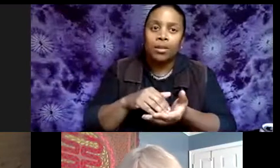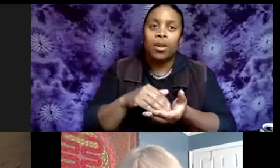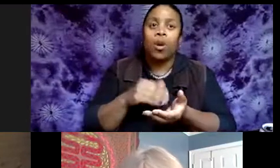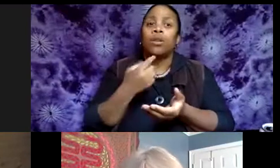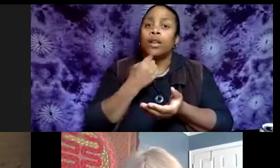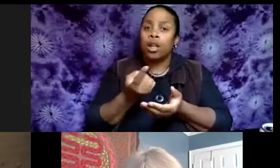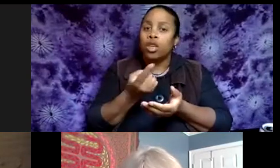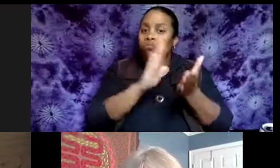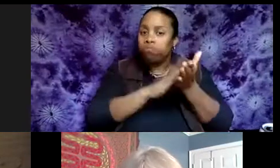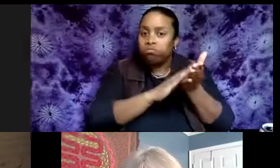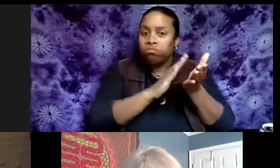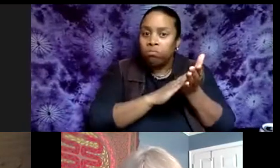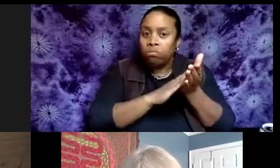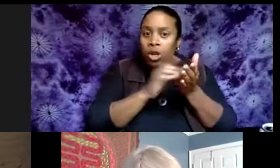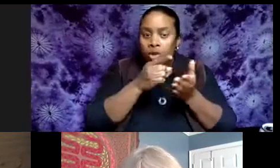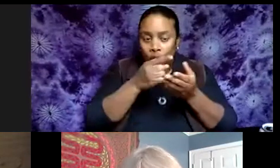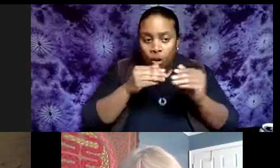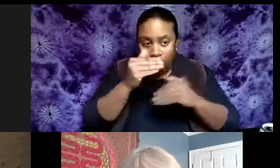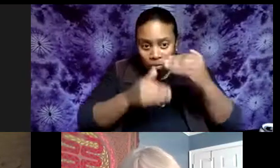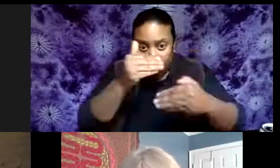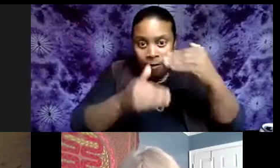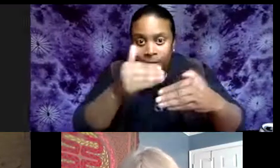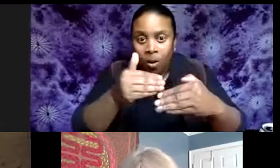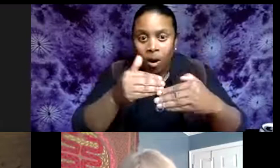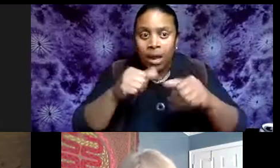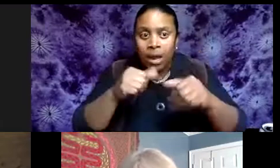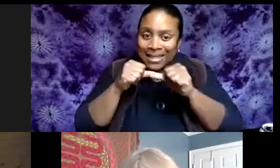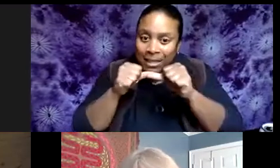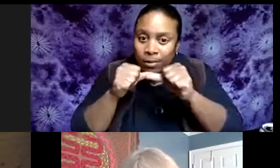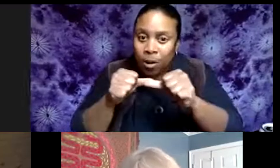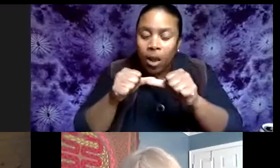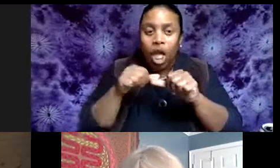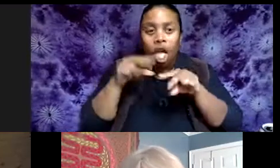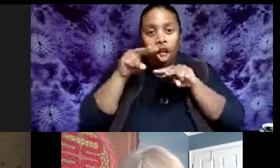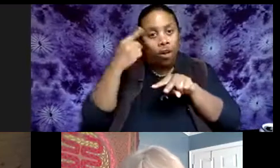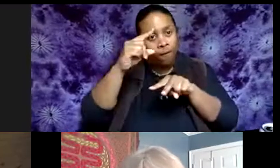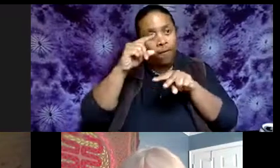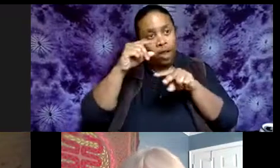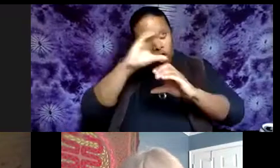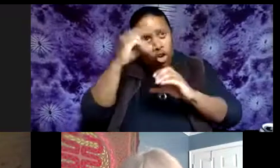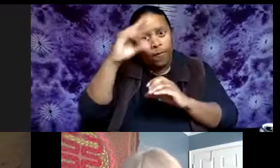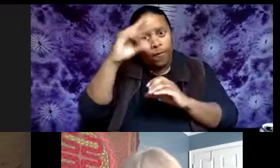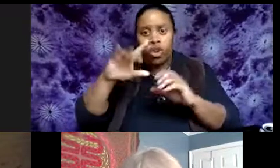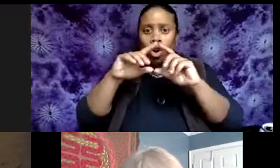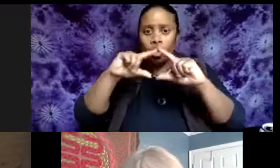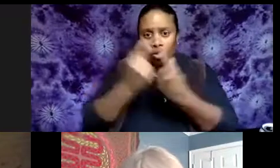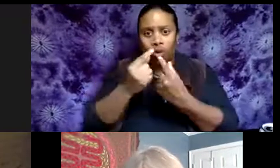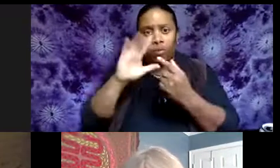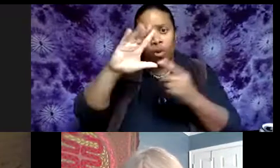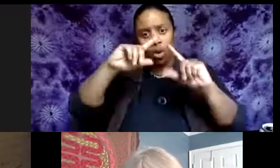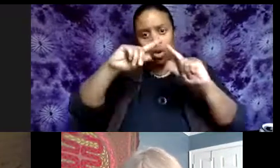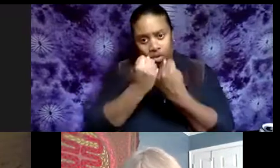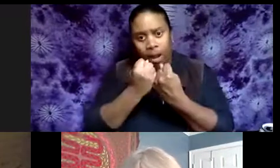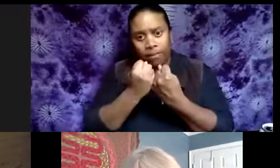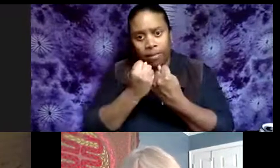me you're moving forward. Keep it up and just keep looking for your tribe, like Shift Witch was saying. You know, you're with like-minded people